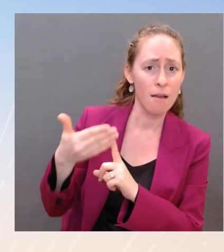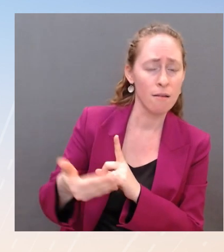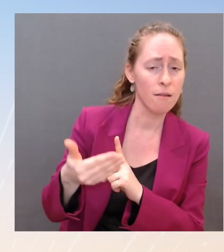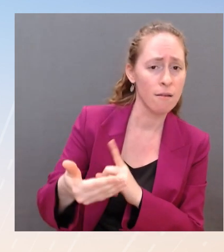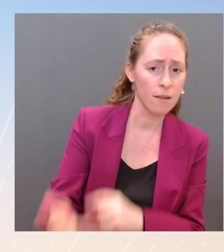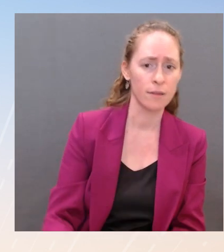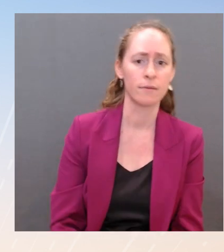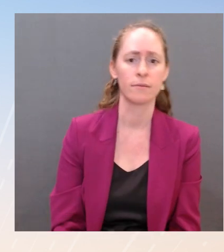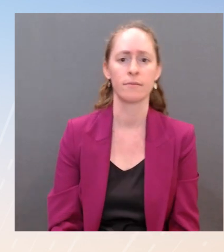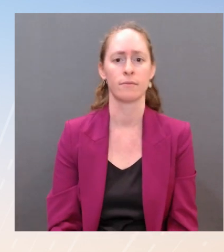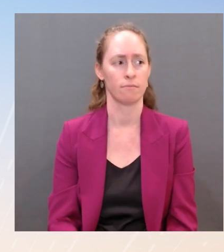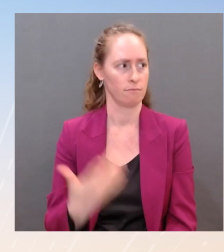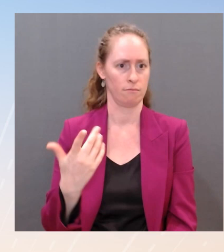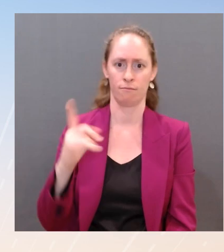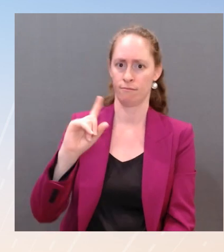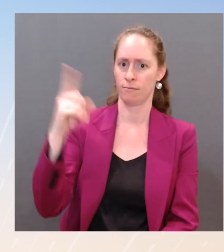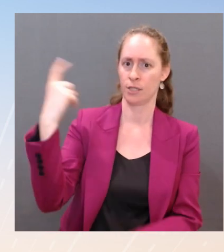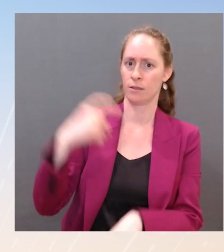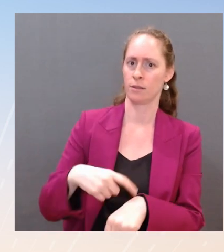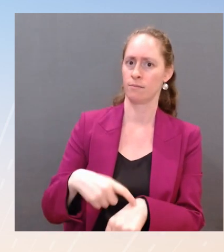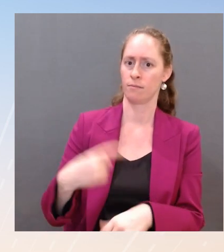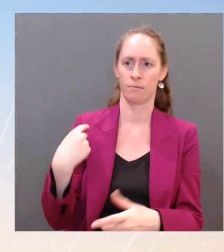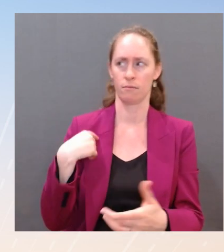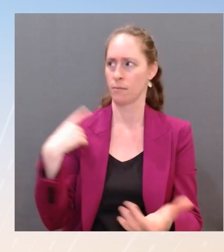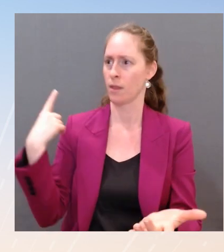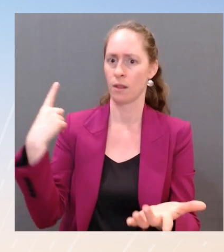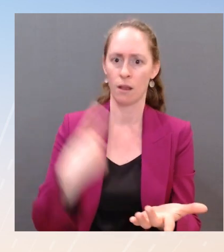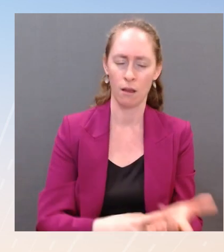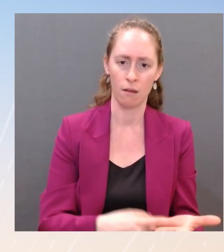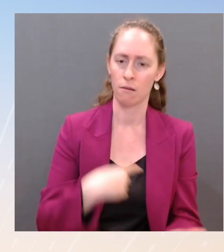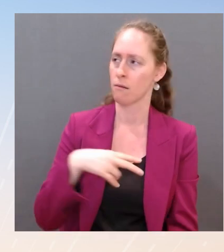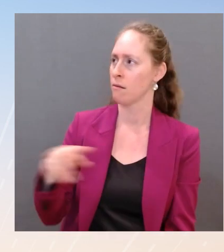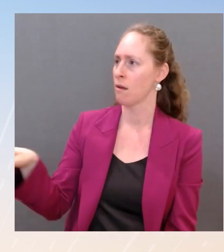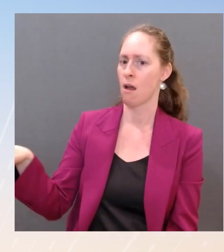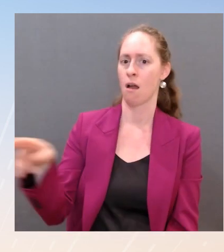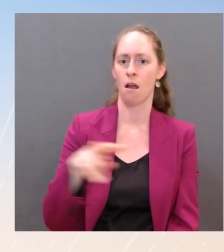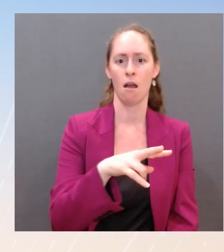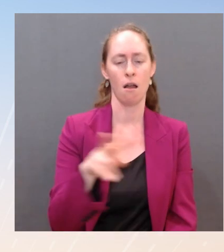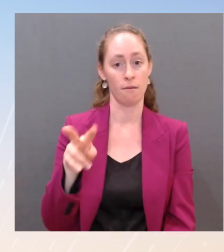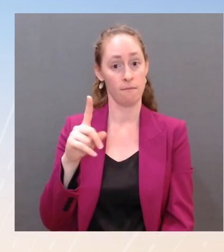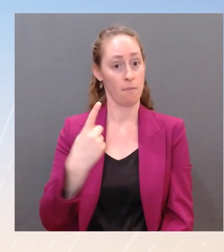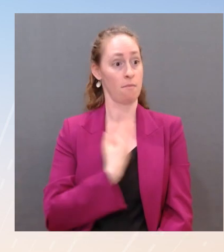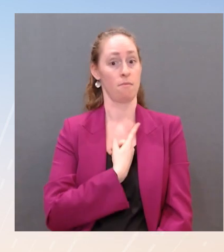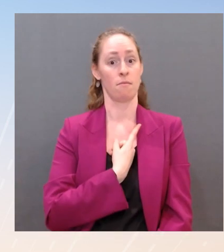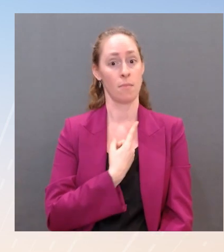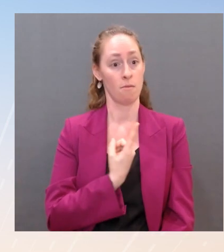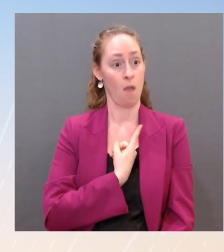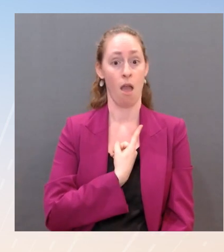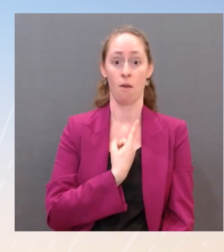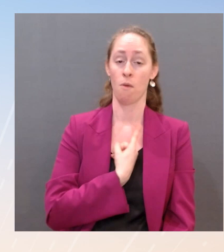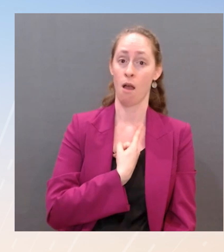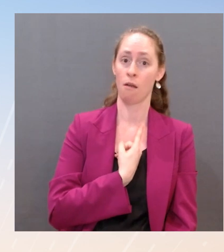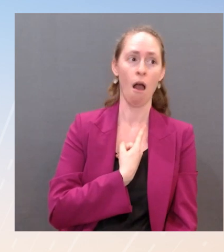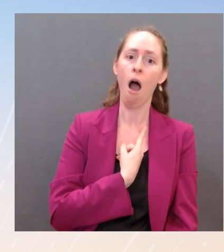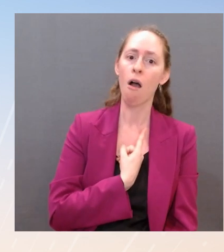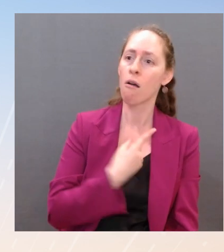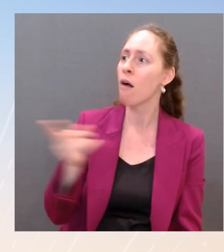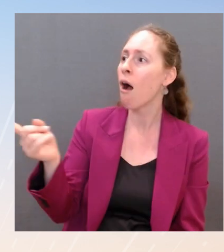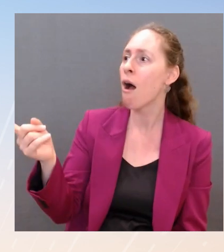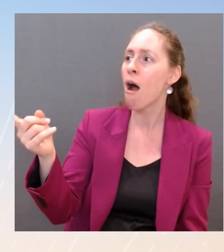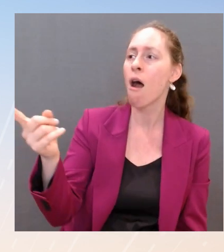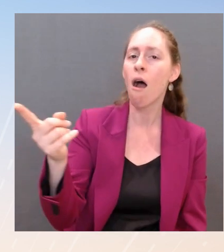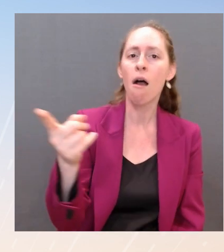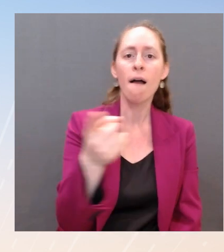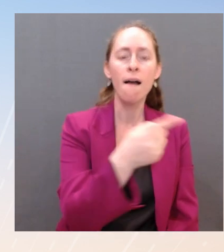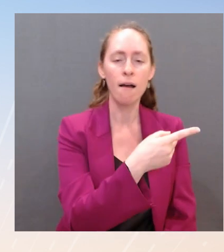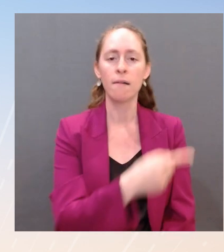also offer the mic to other people to do the same. And in the 3 years that I was on that executive board at Rutgers,